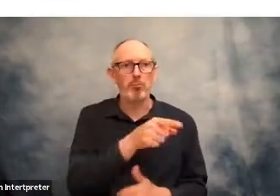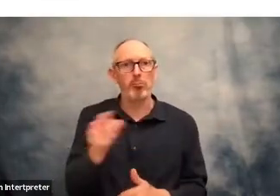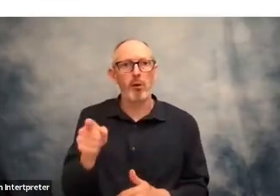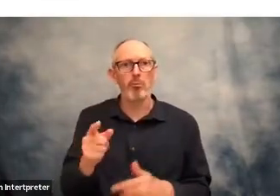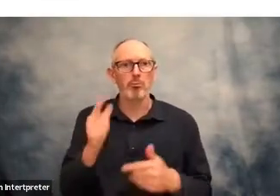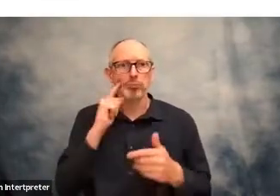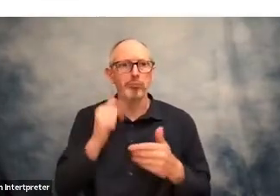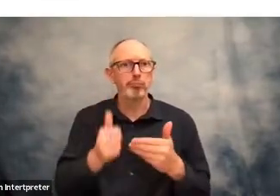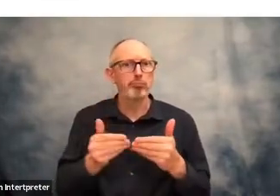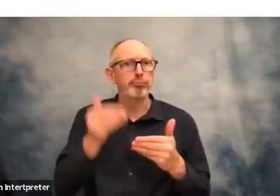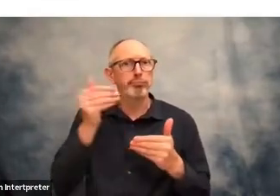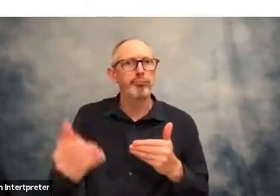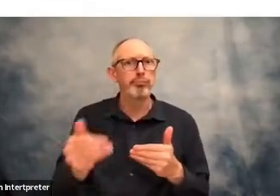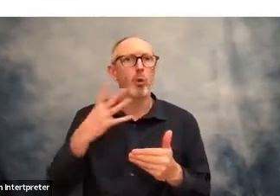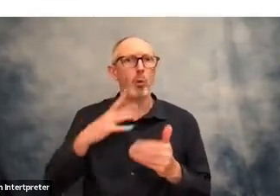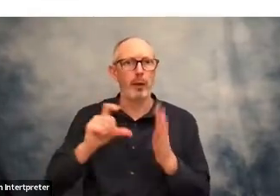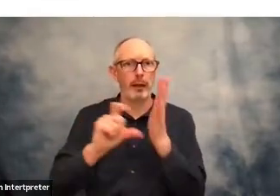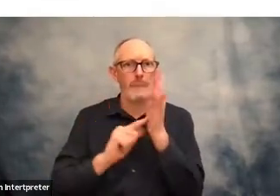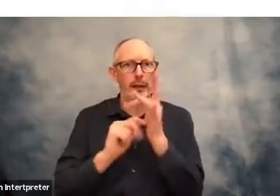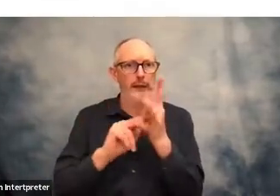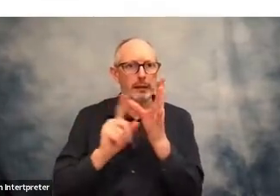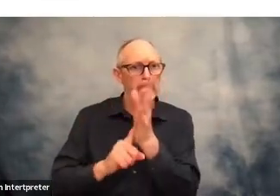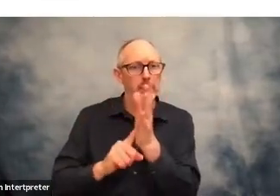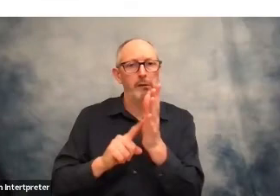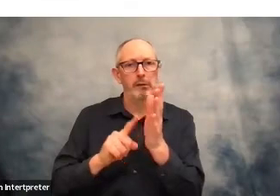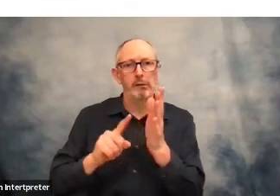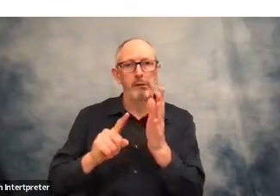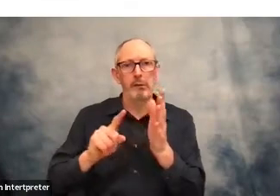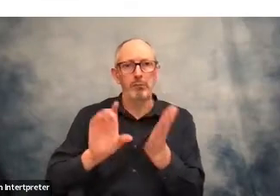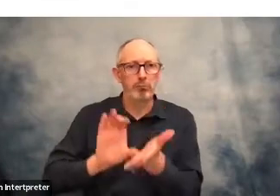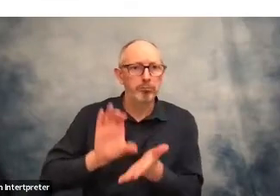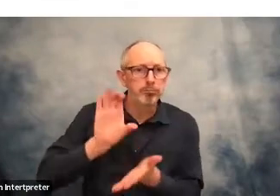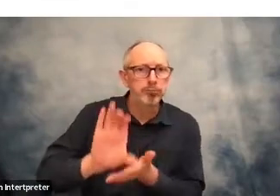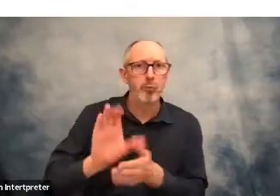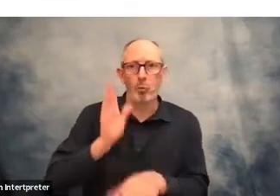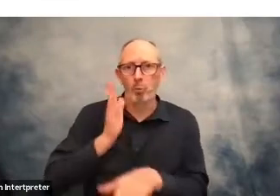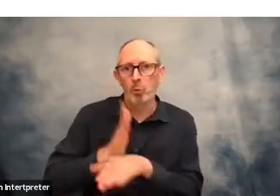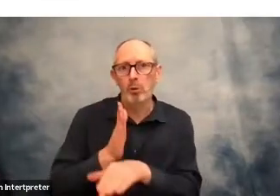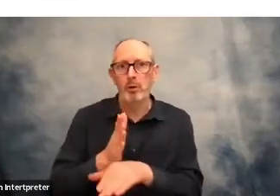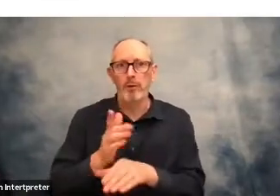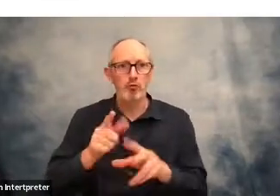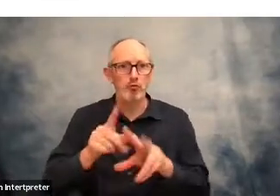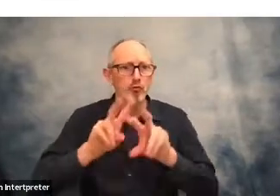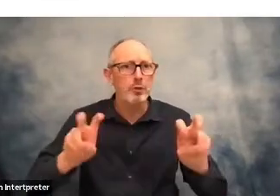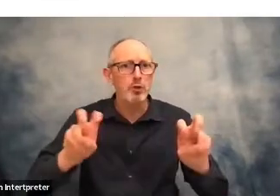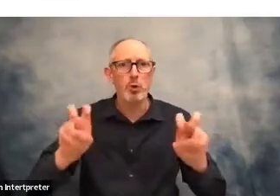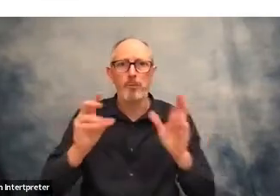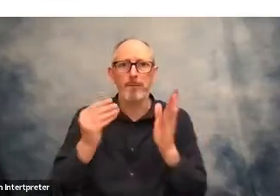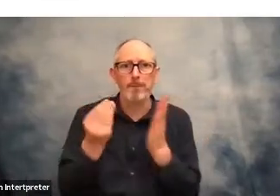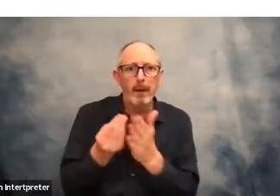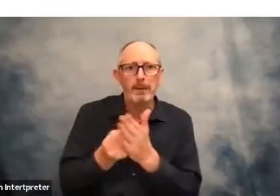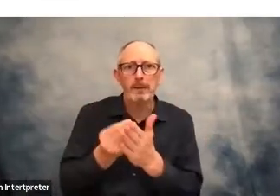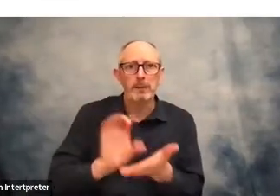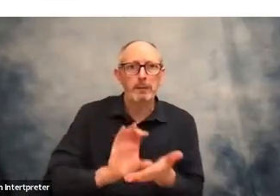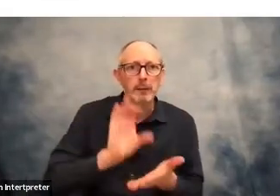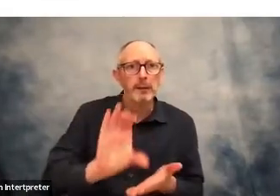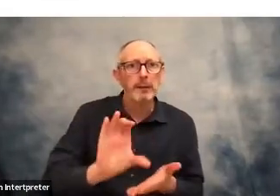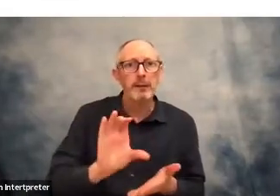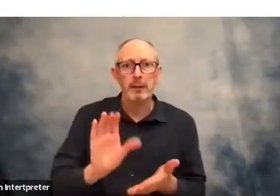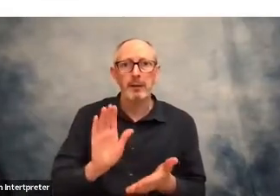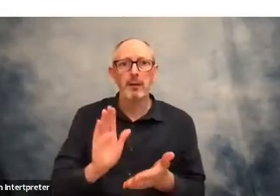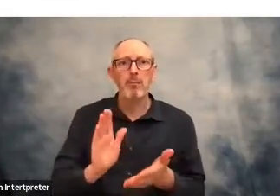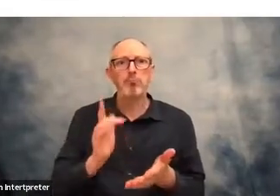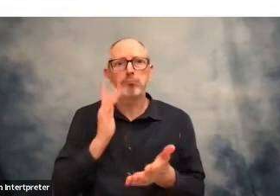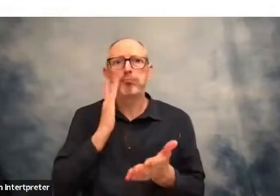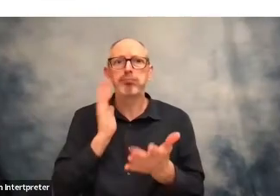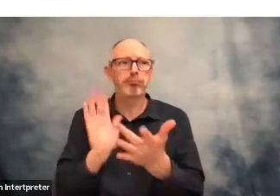networks to investment. If any of these ring true to your world, whether you're a clinician, a researcher, or a funder, share what or who you know. The connections